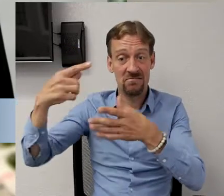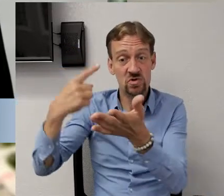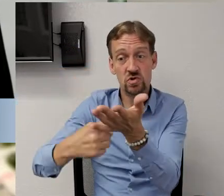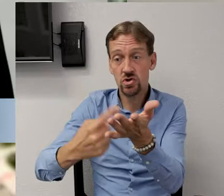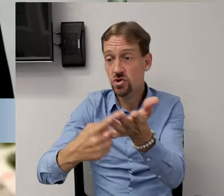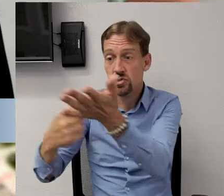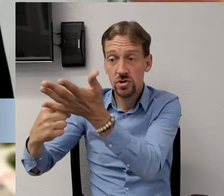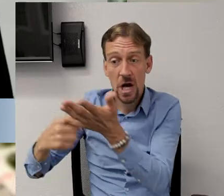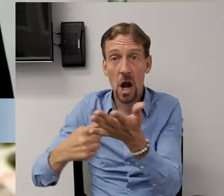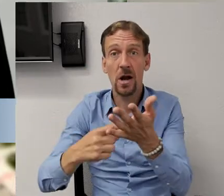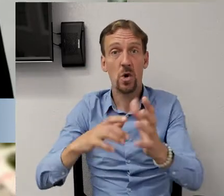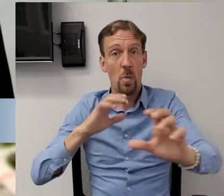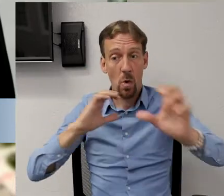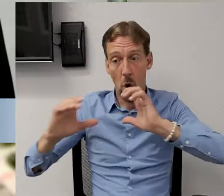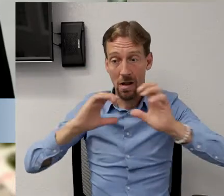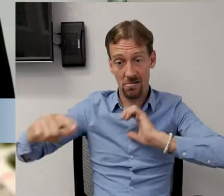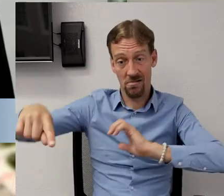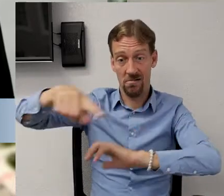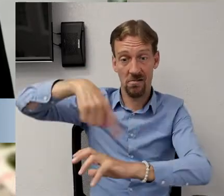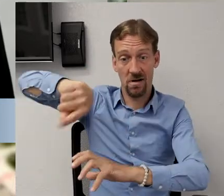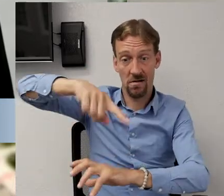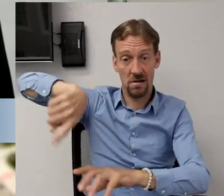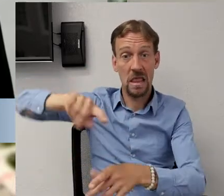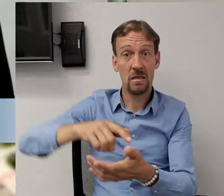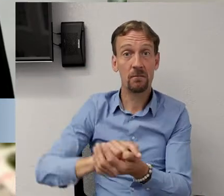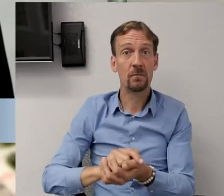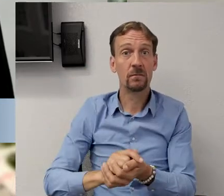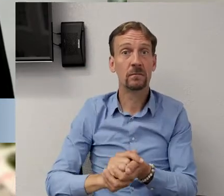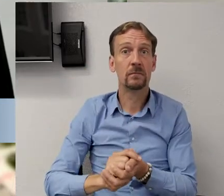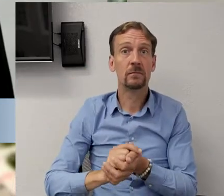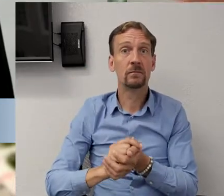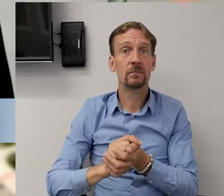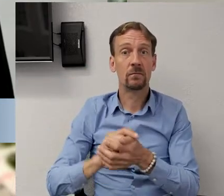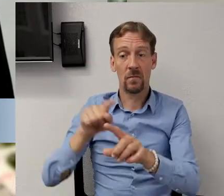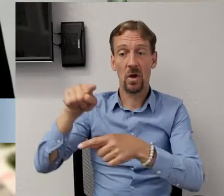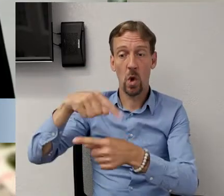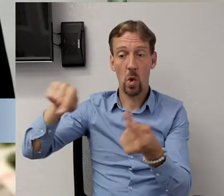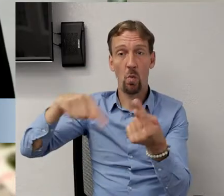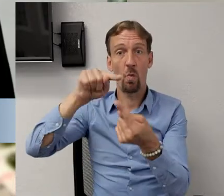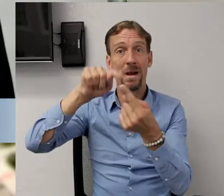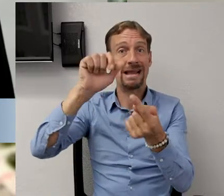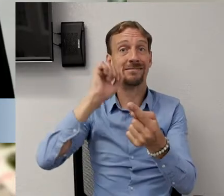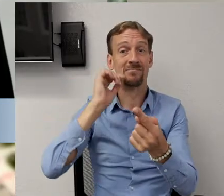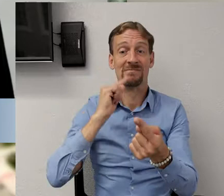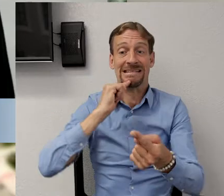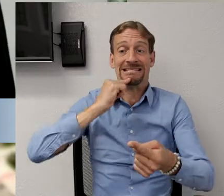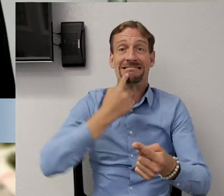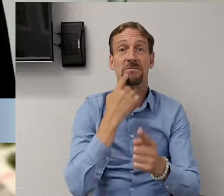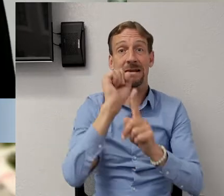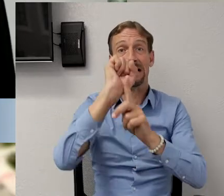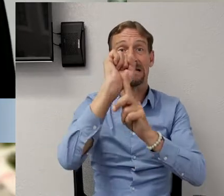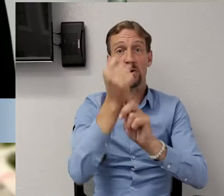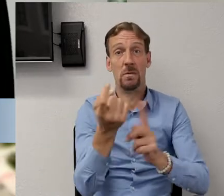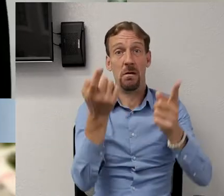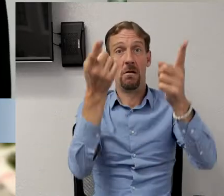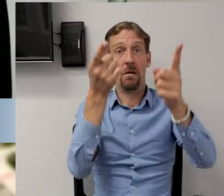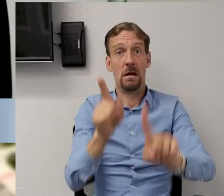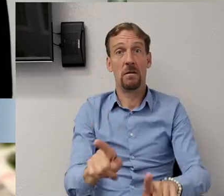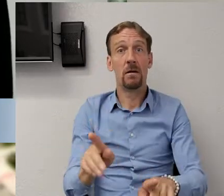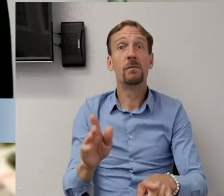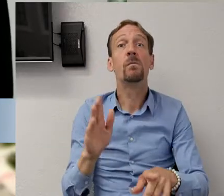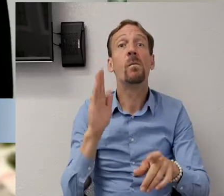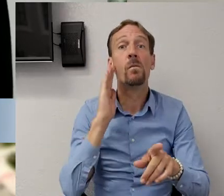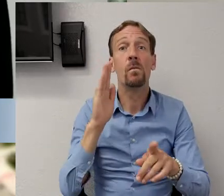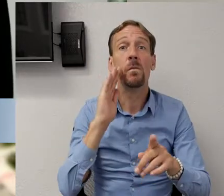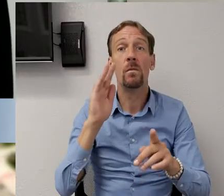know, communications and so forth. So through any crisis, as you move through that, you start